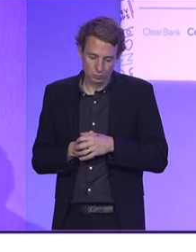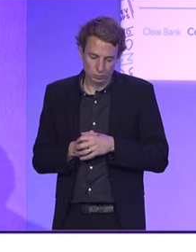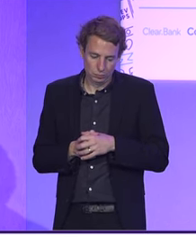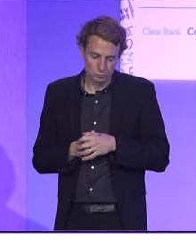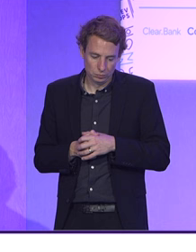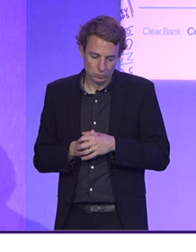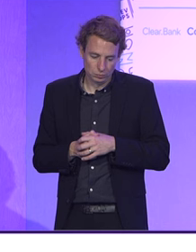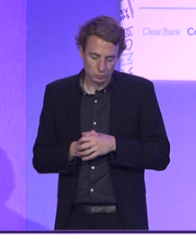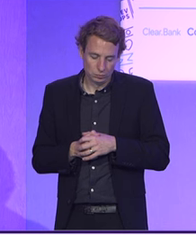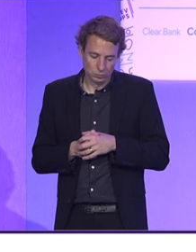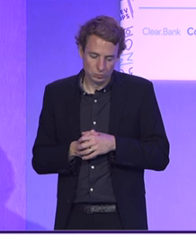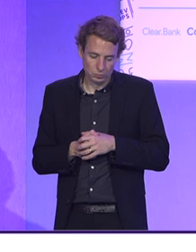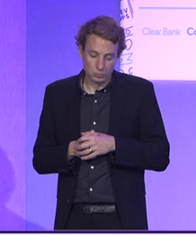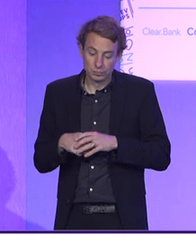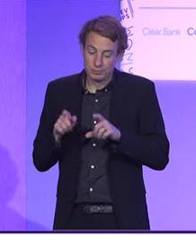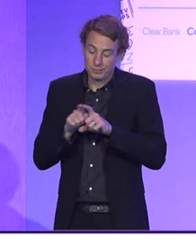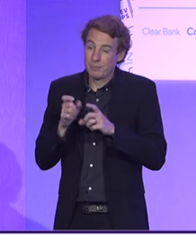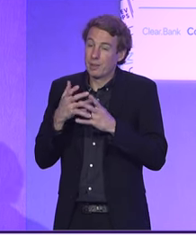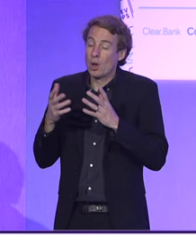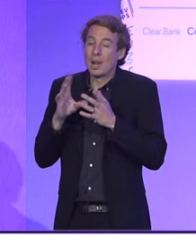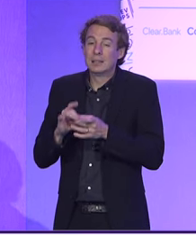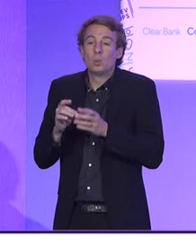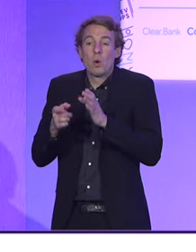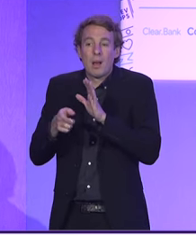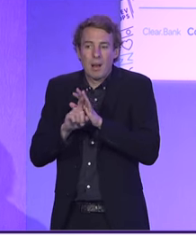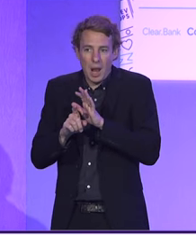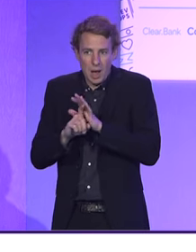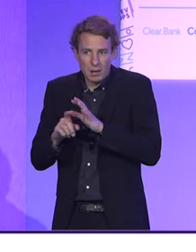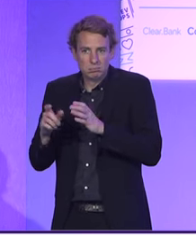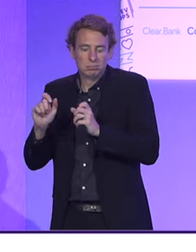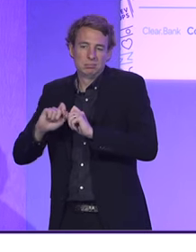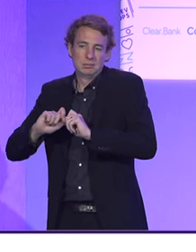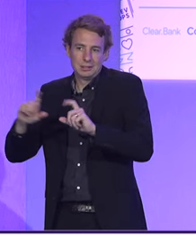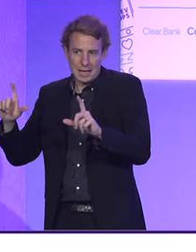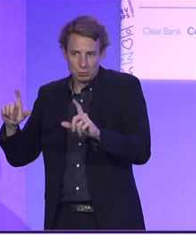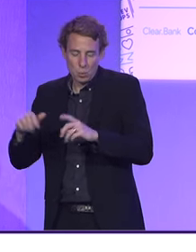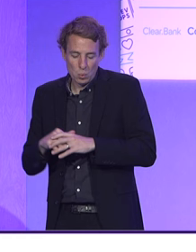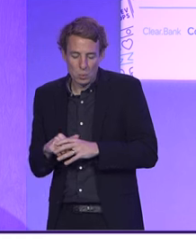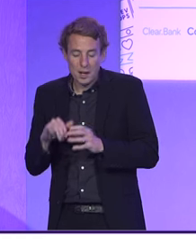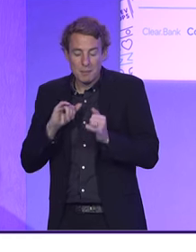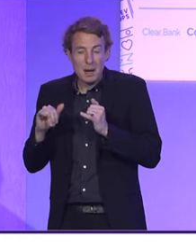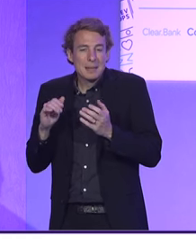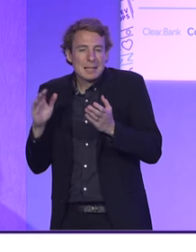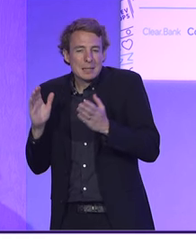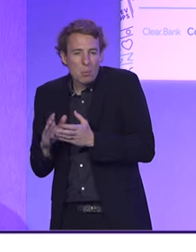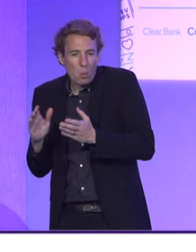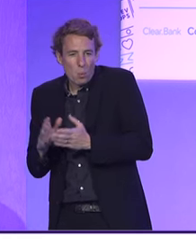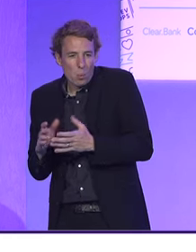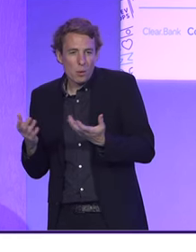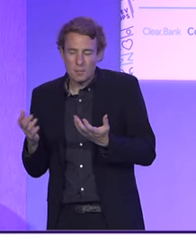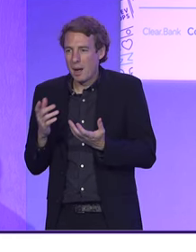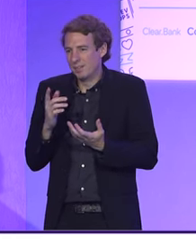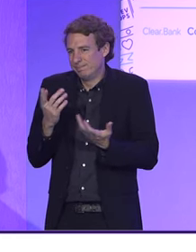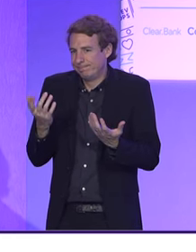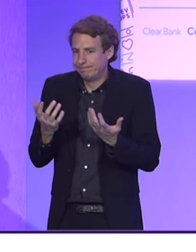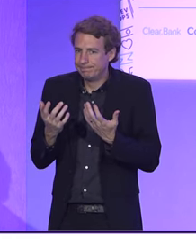Another thing is about alert and dashboard, okay? I didn't do it maybe after the 6 months, but these things happen, okay?